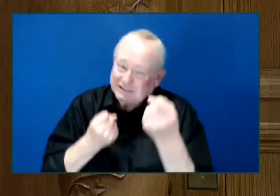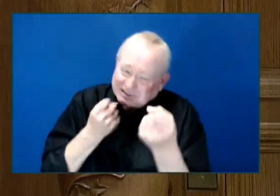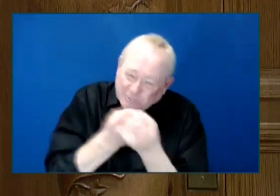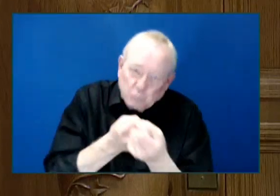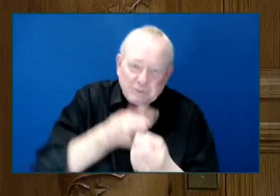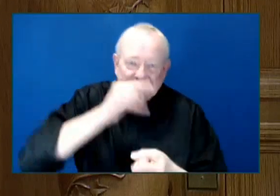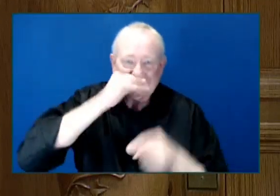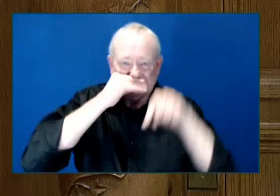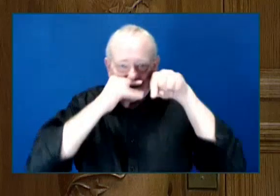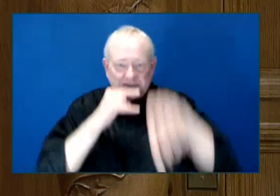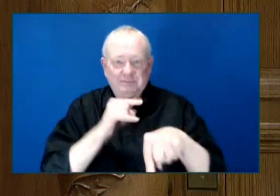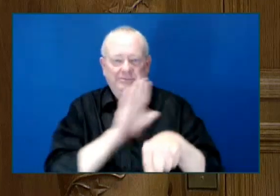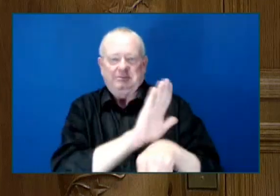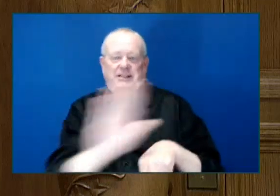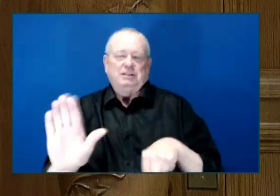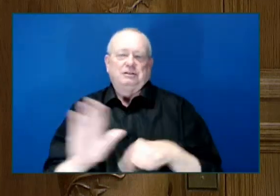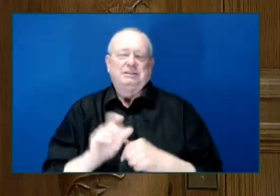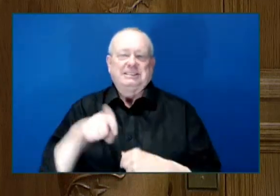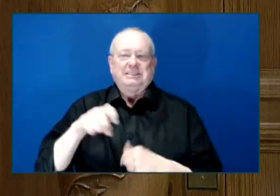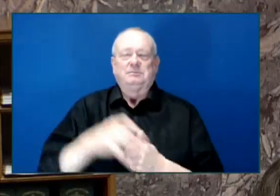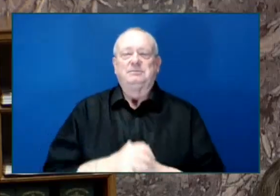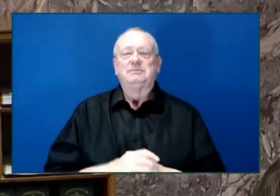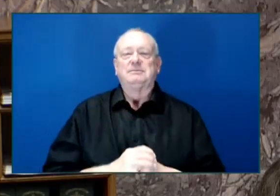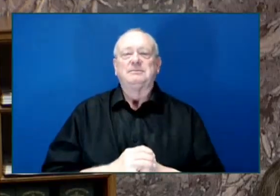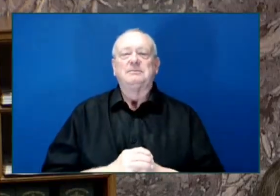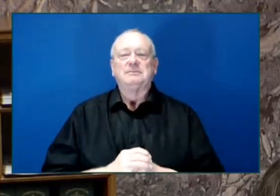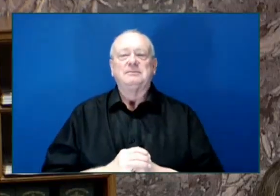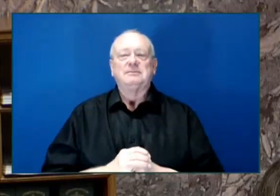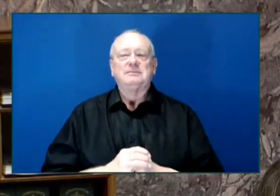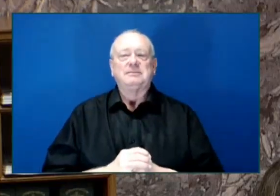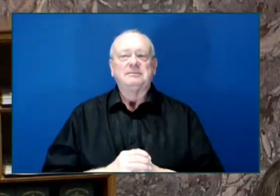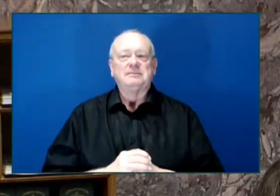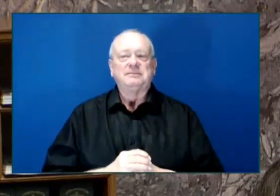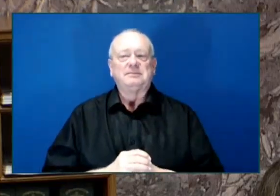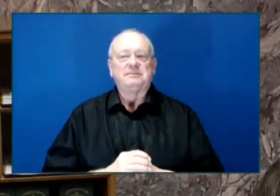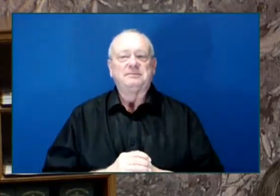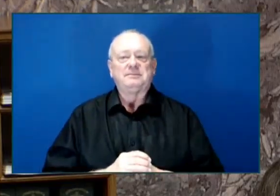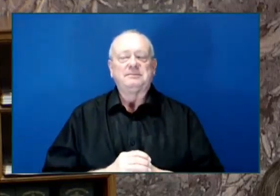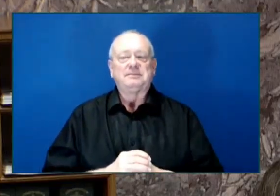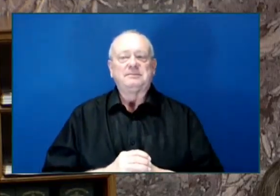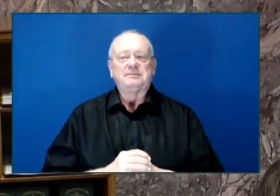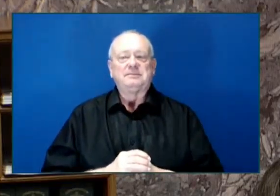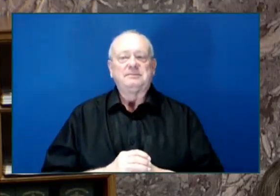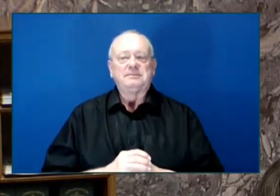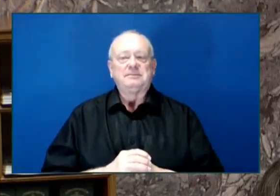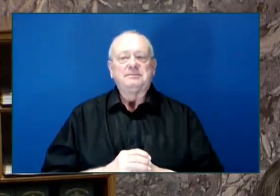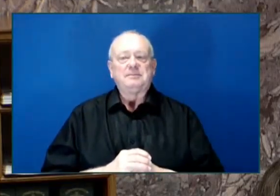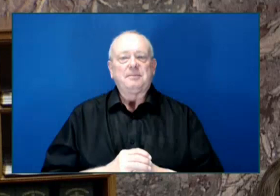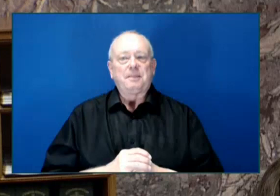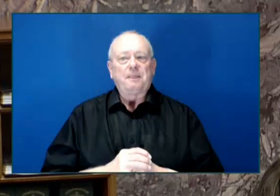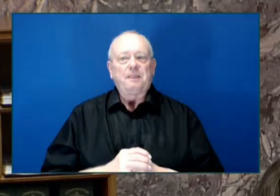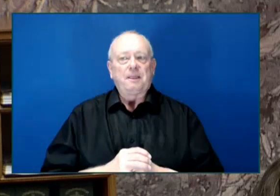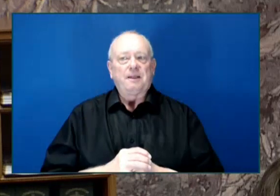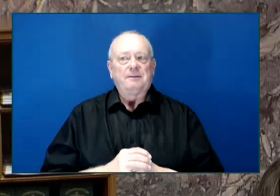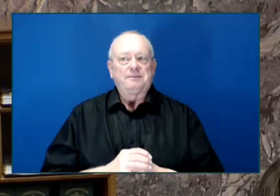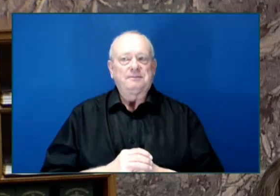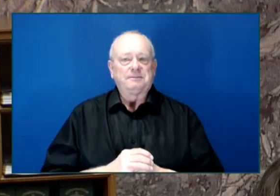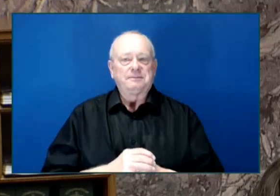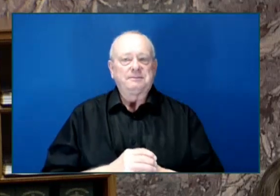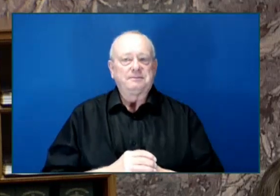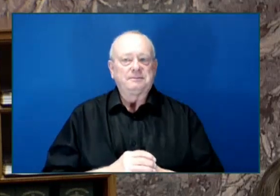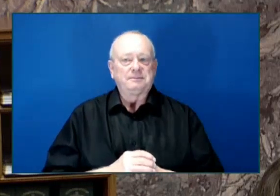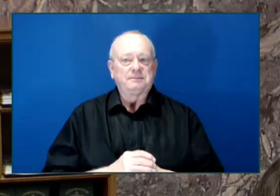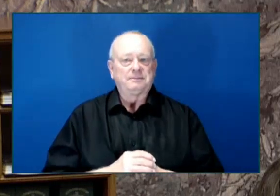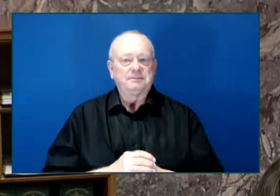Leader of the Official Opposition, supplemental. Well, thank you, Mr. Speaker. Well, the problem with that answer, Premier, is that's diametrically opposite to what they're